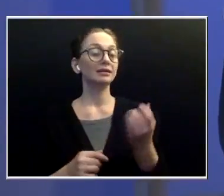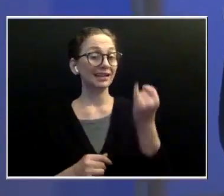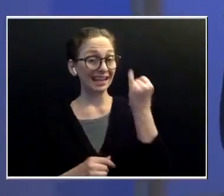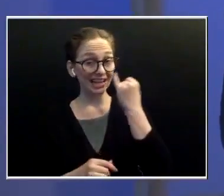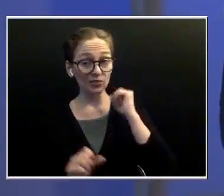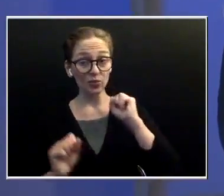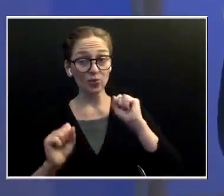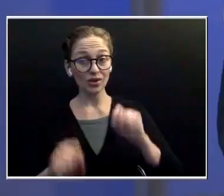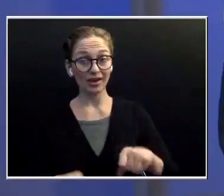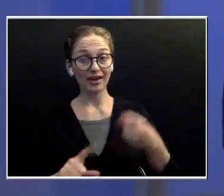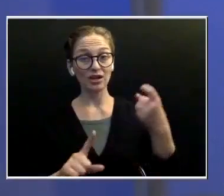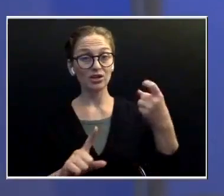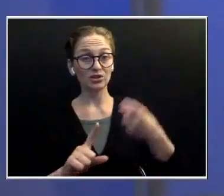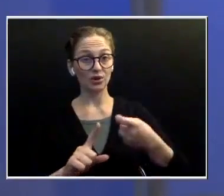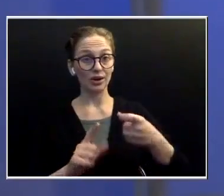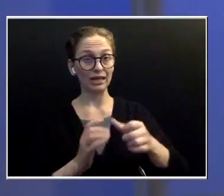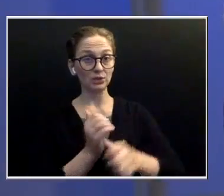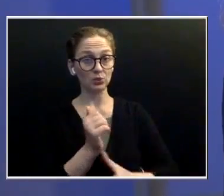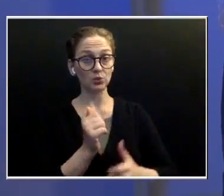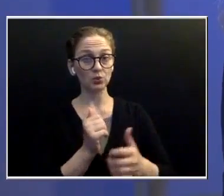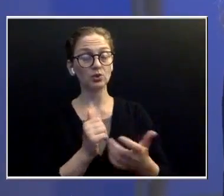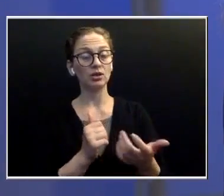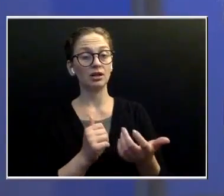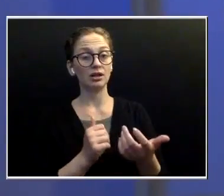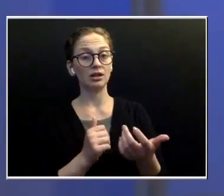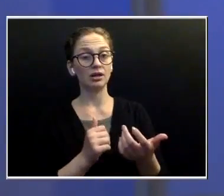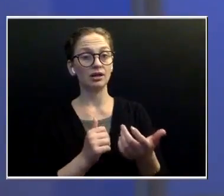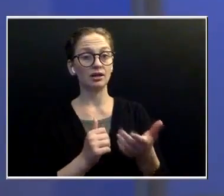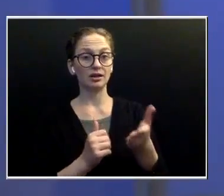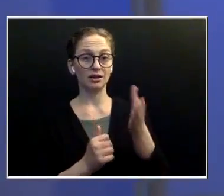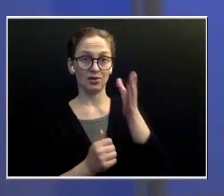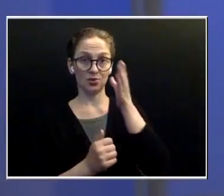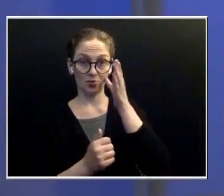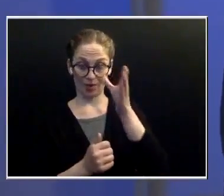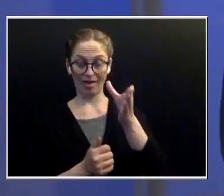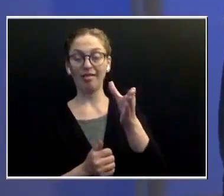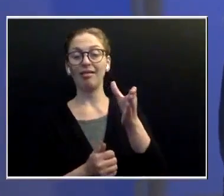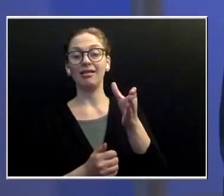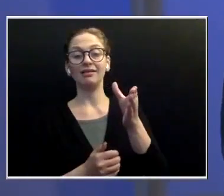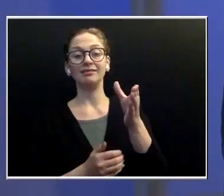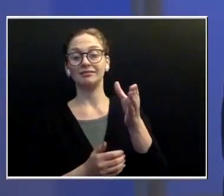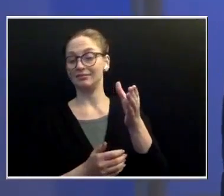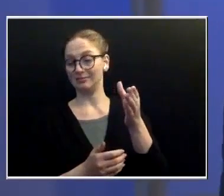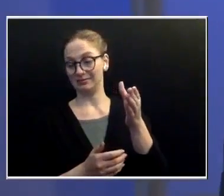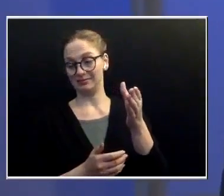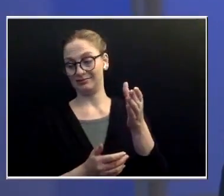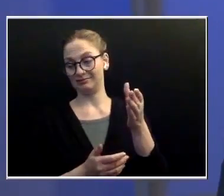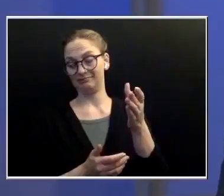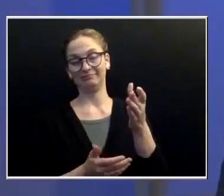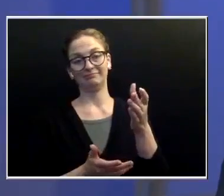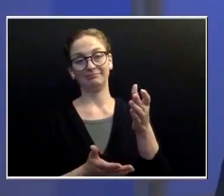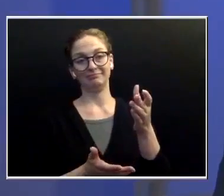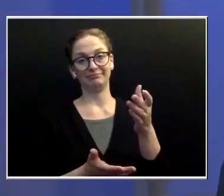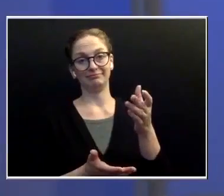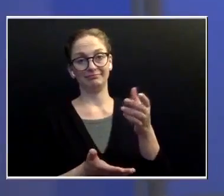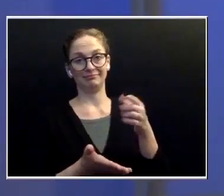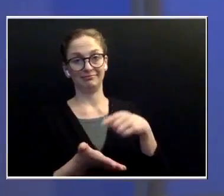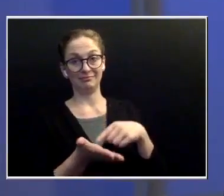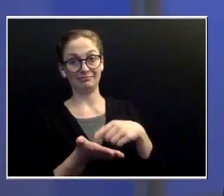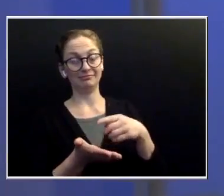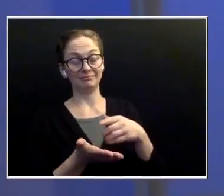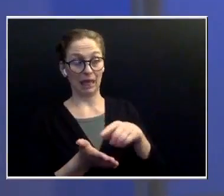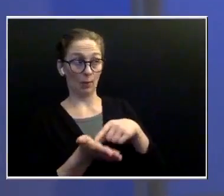stool, you get paid handsomely for your stool because it's